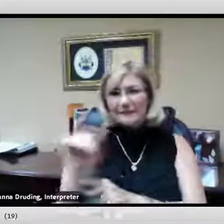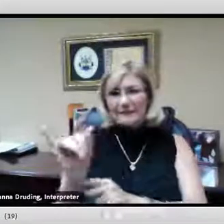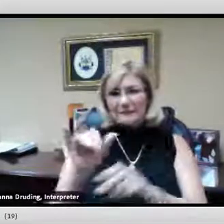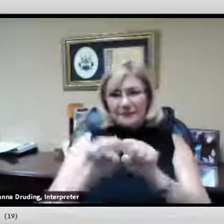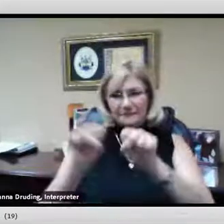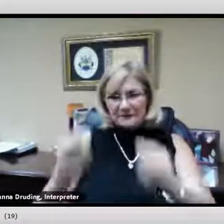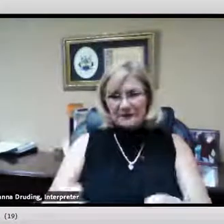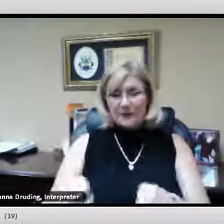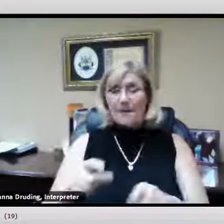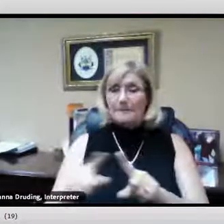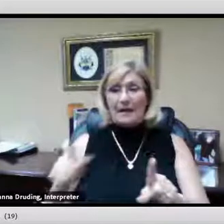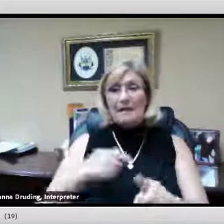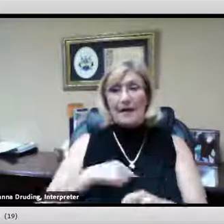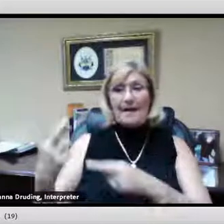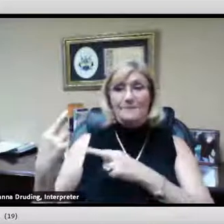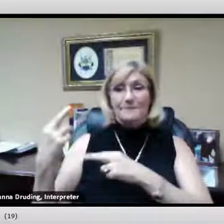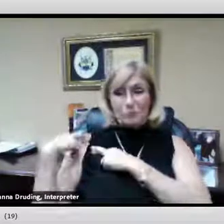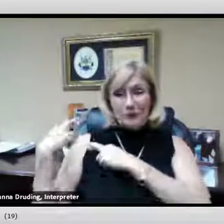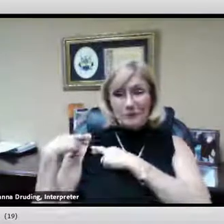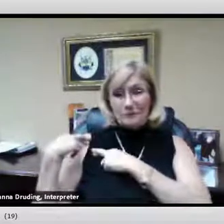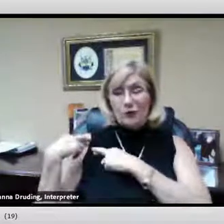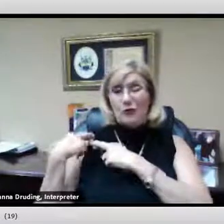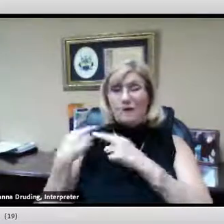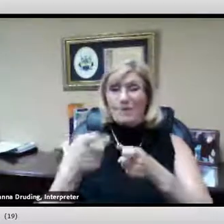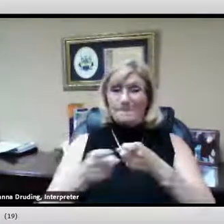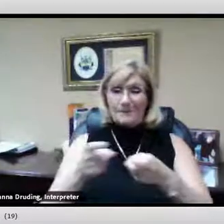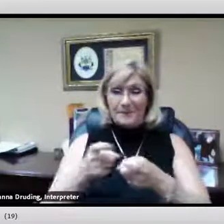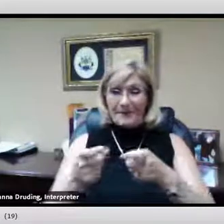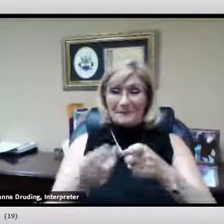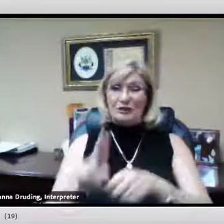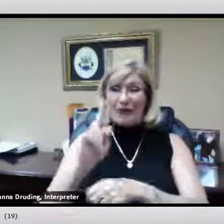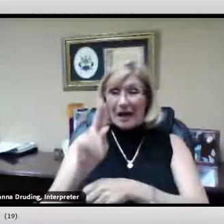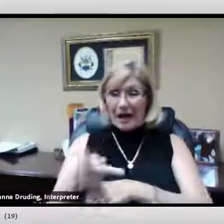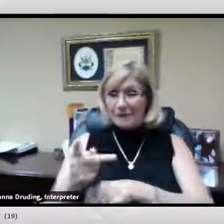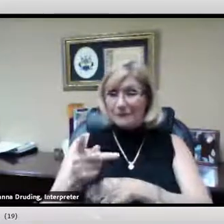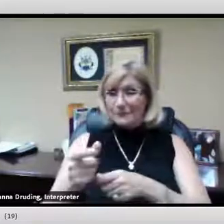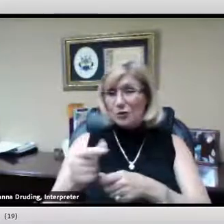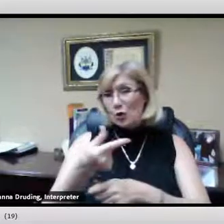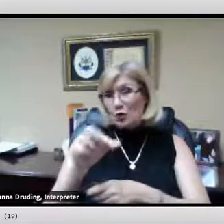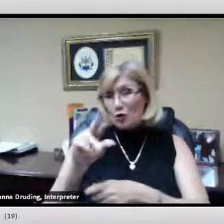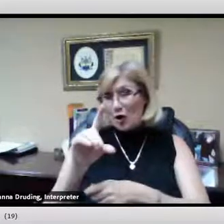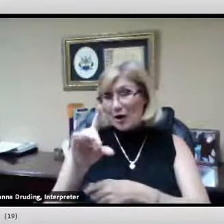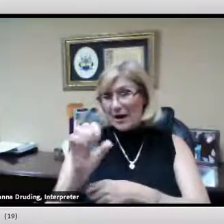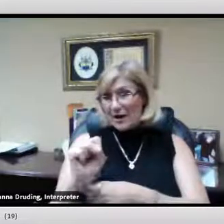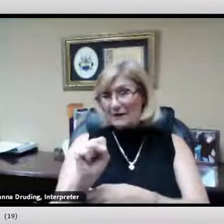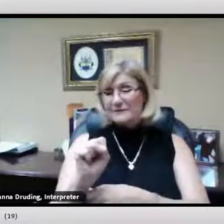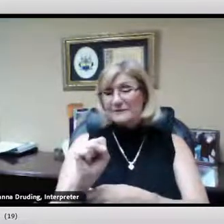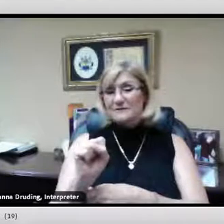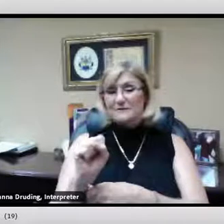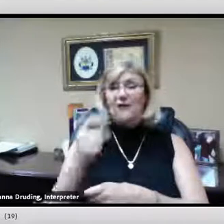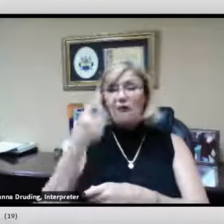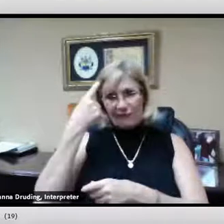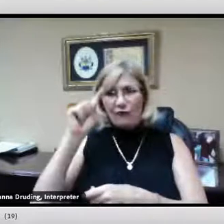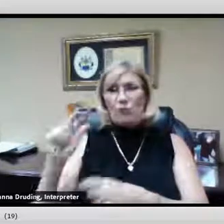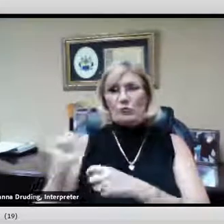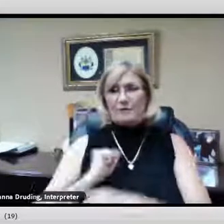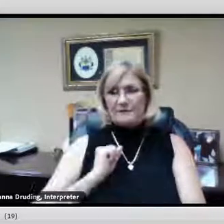responsible for managing upgrades and for training on new features for the